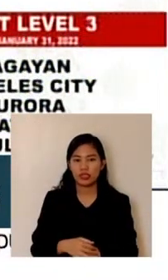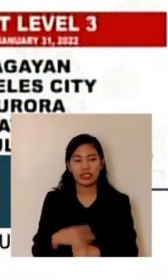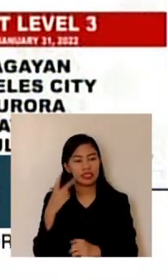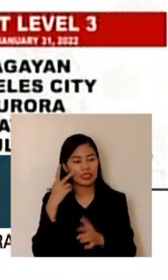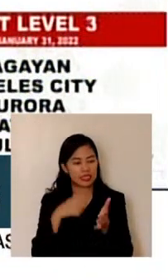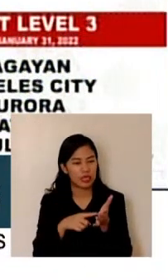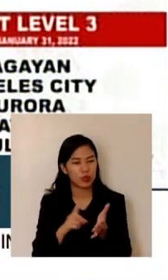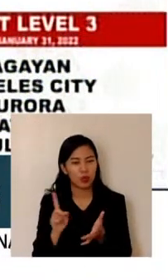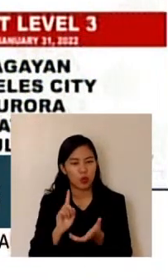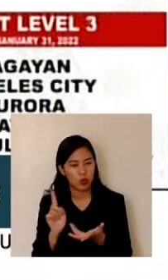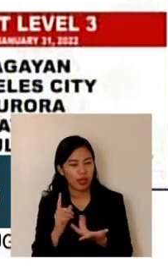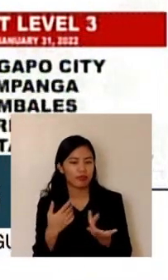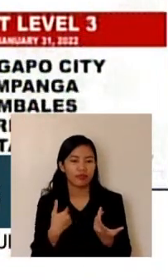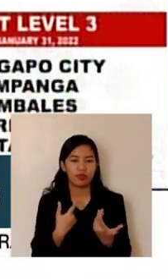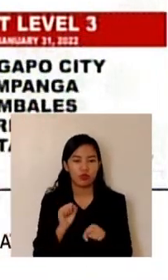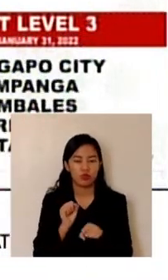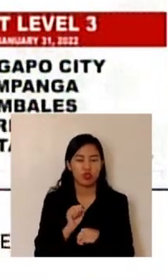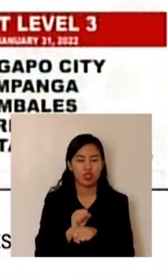for that day.